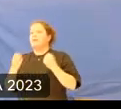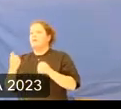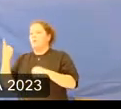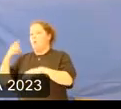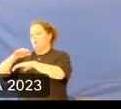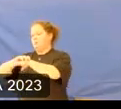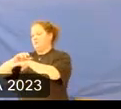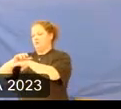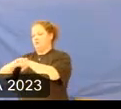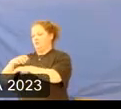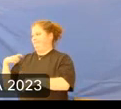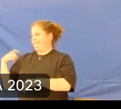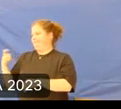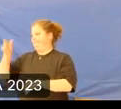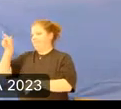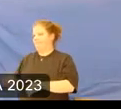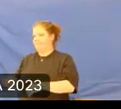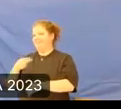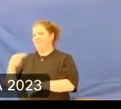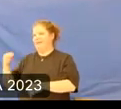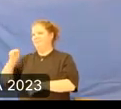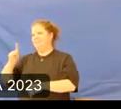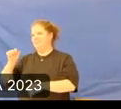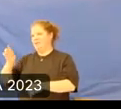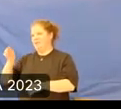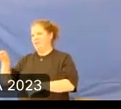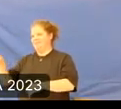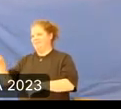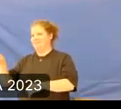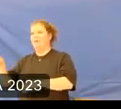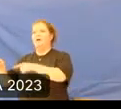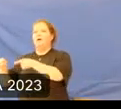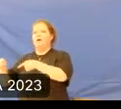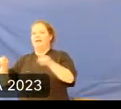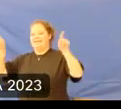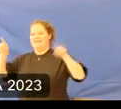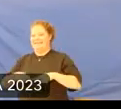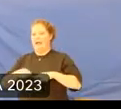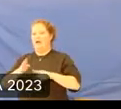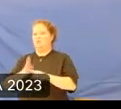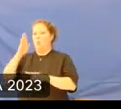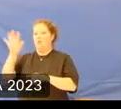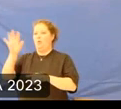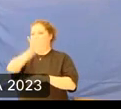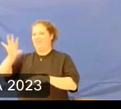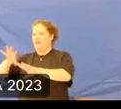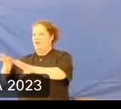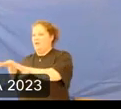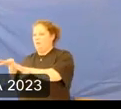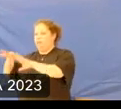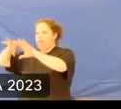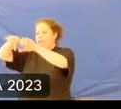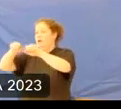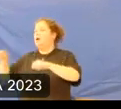who, when he was ordered to chase some brigands in northern India, ended up conquering a whole province